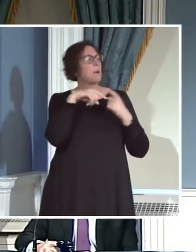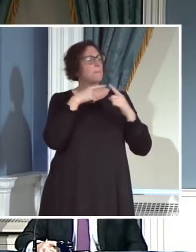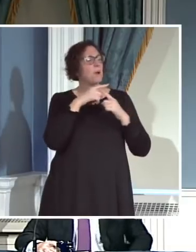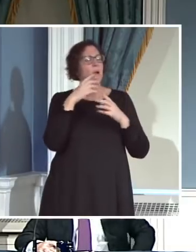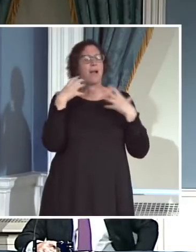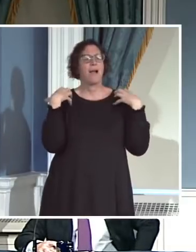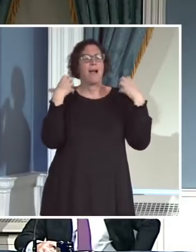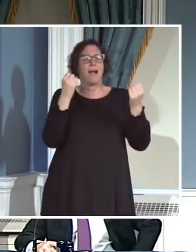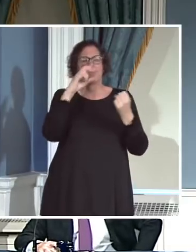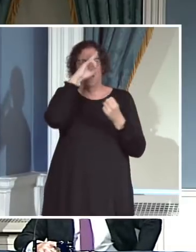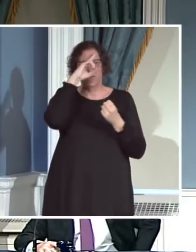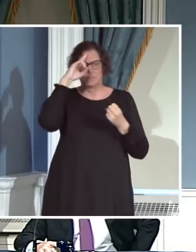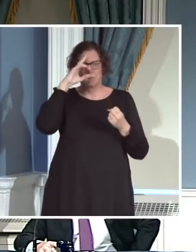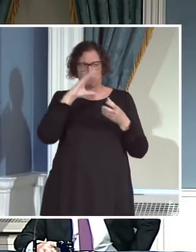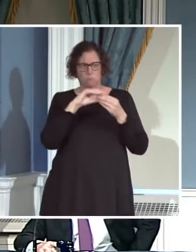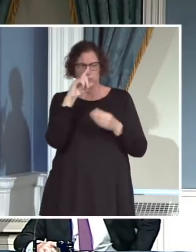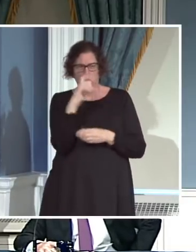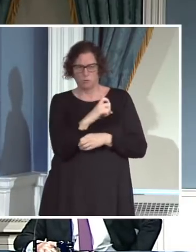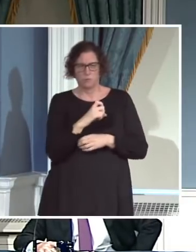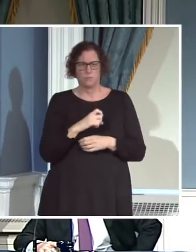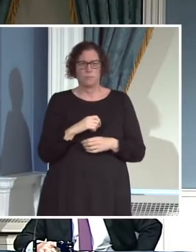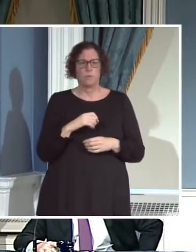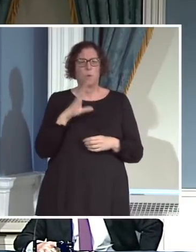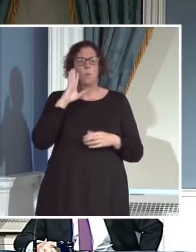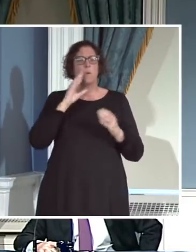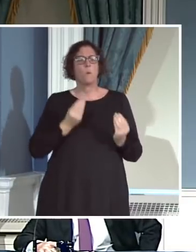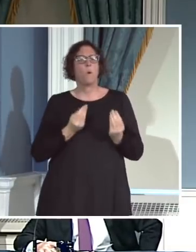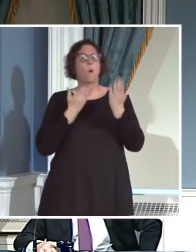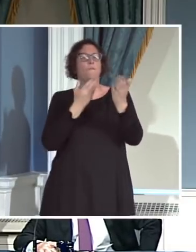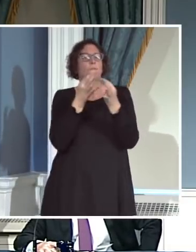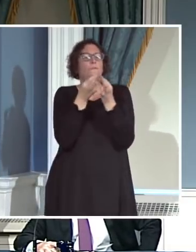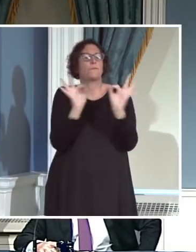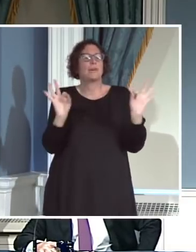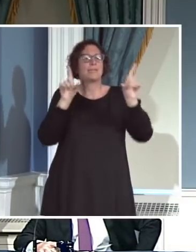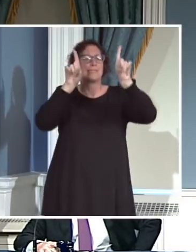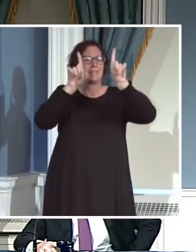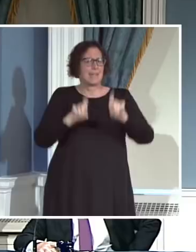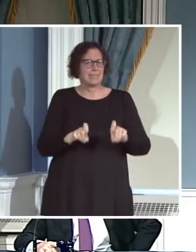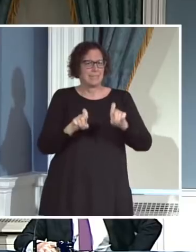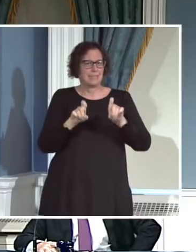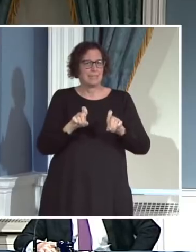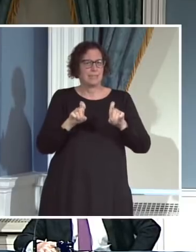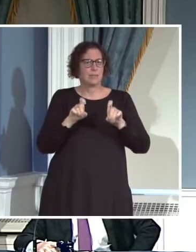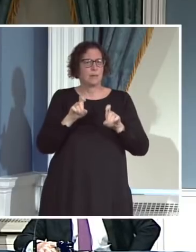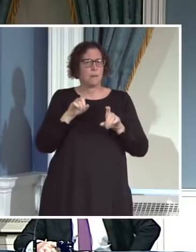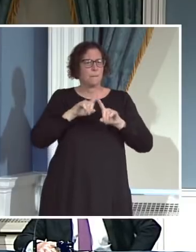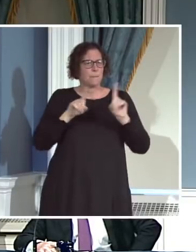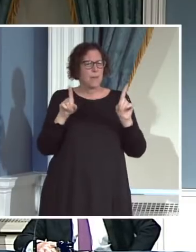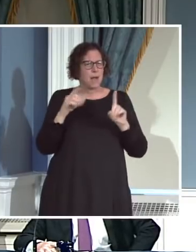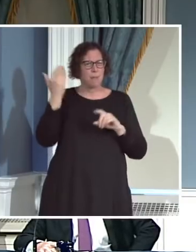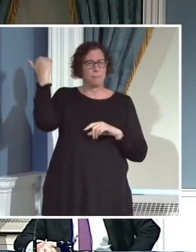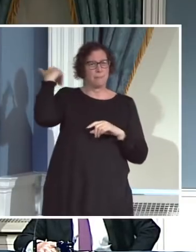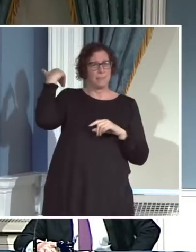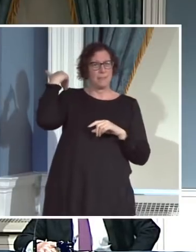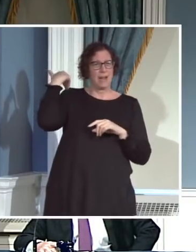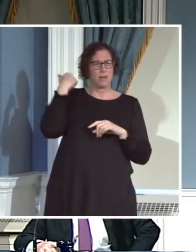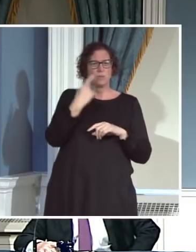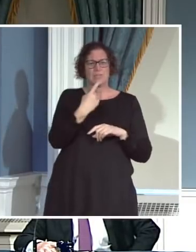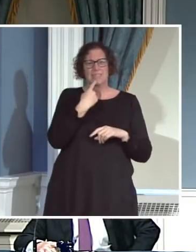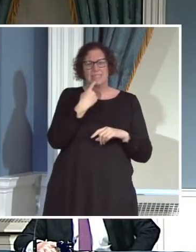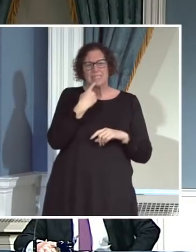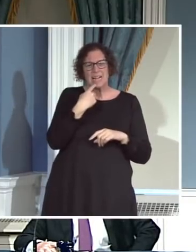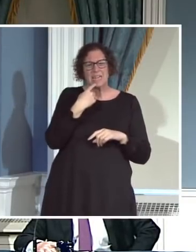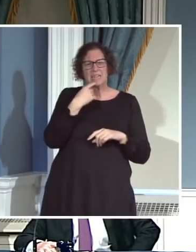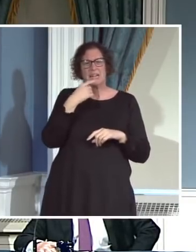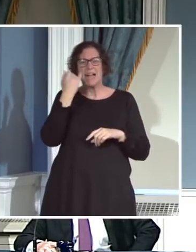know previously the health department was saying this wasn't necessary for people without symptoms. Just can you explain why the change in policy and